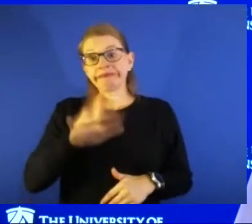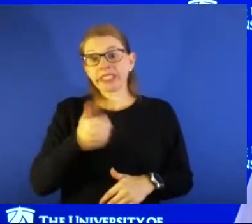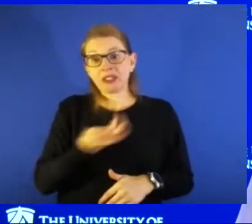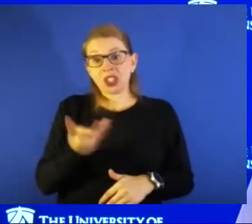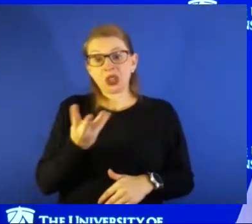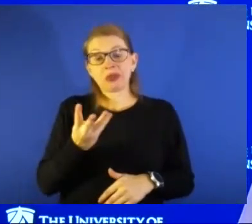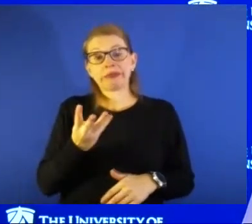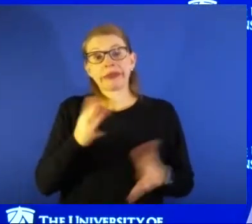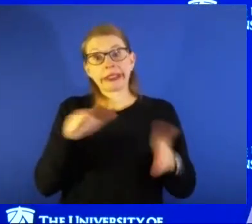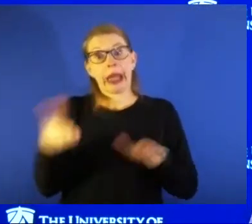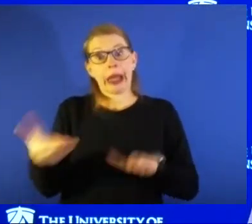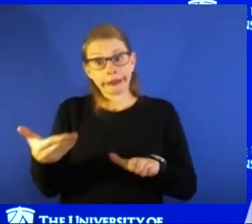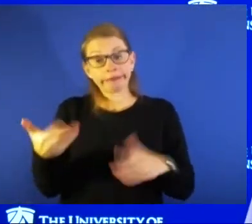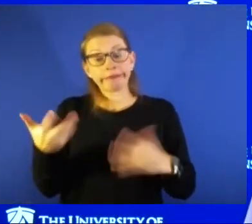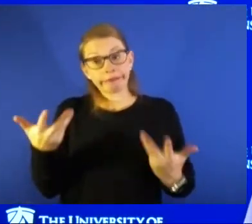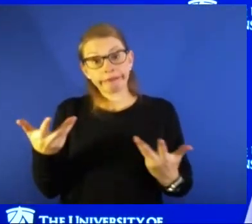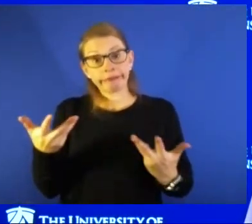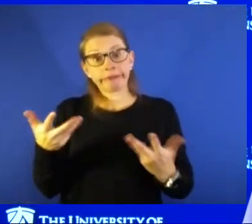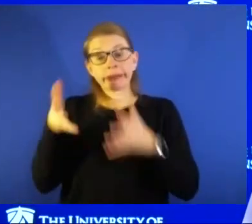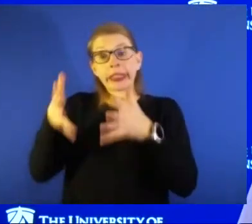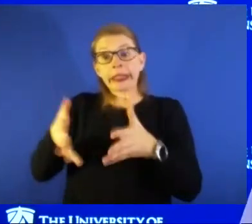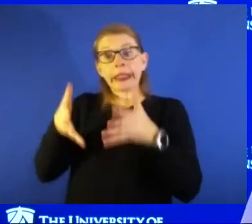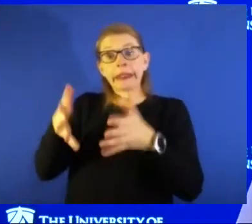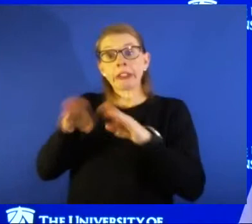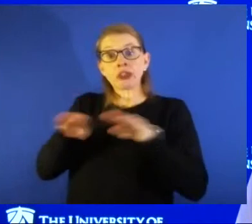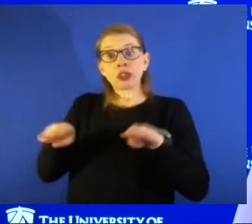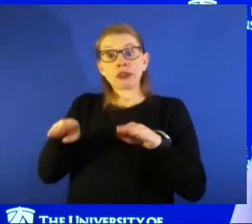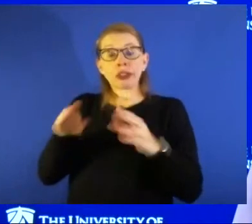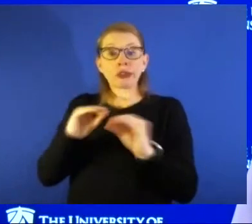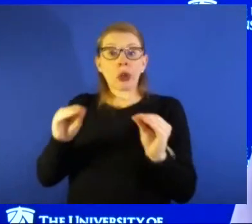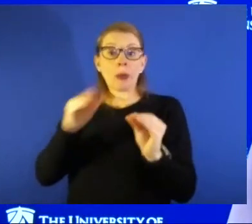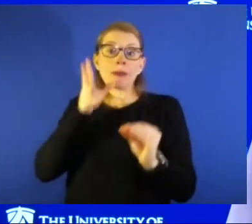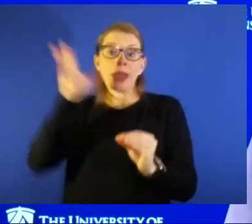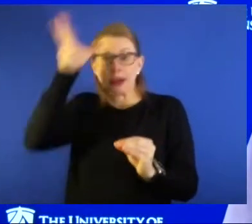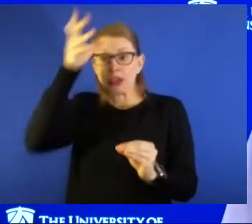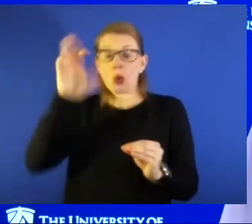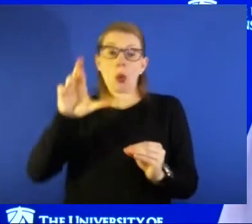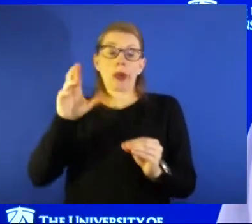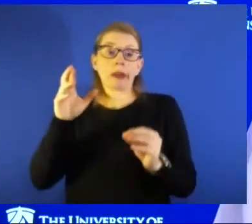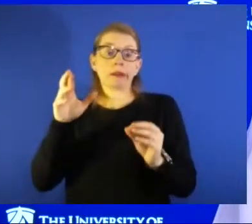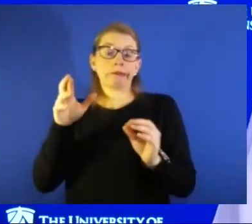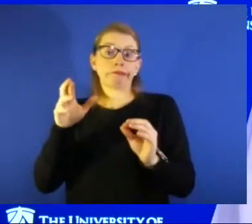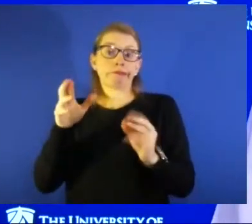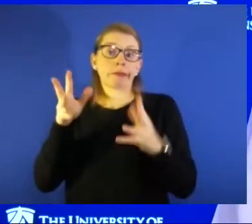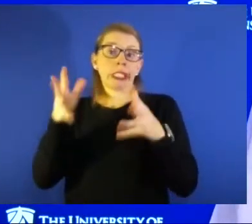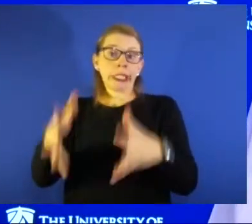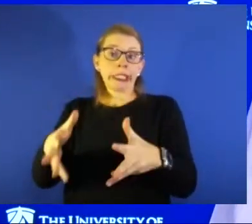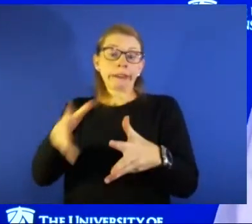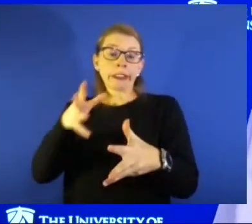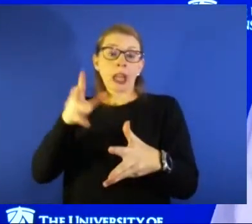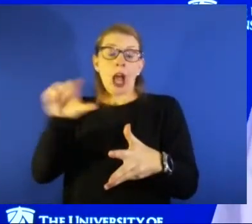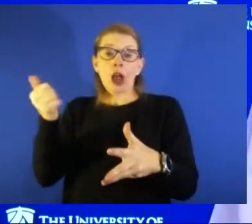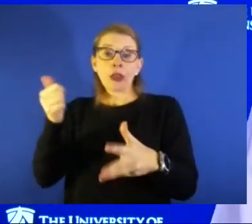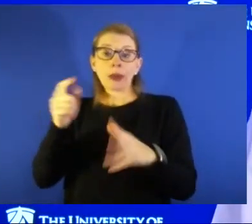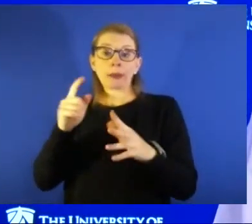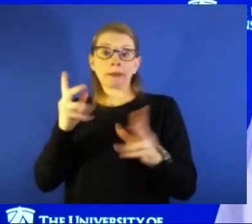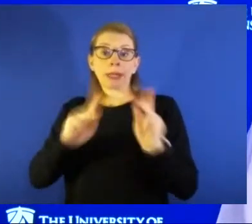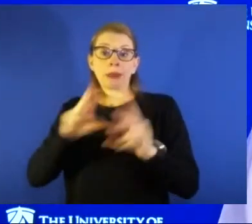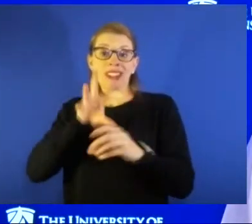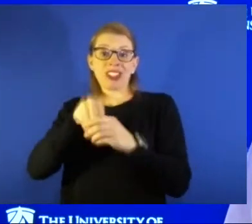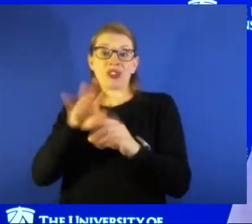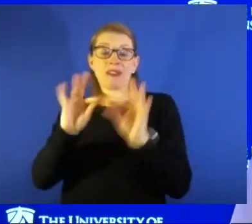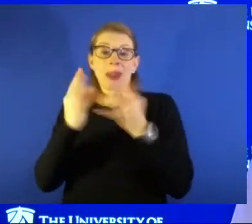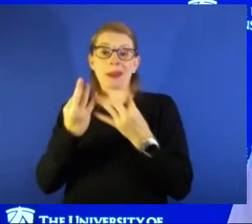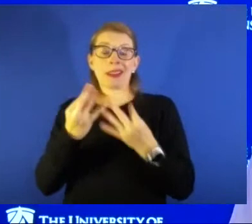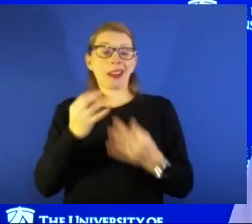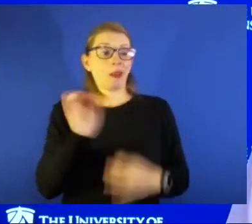and leave orphans or leave other people in your family. So I think there are just a lot of different infection dynamics